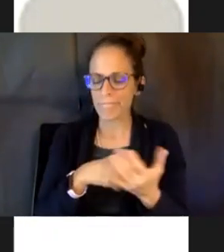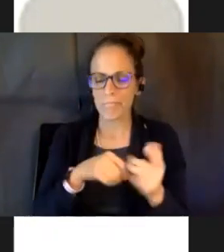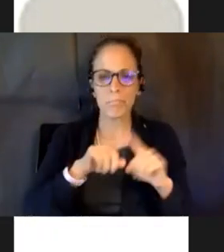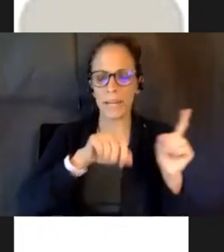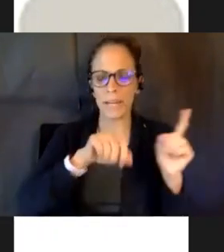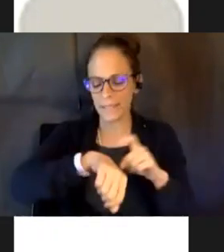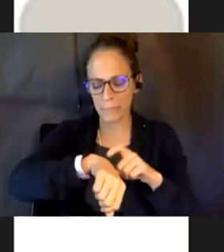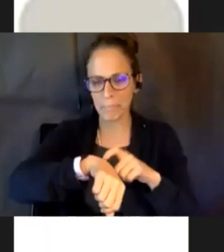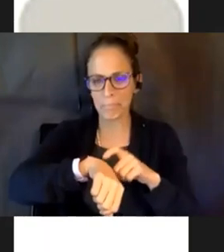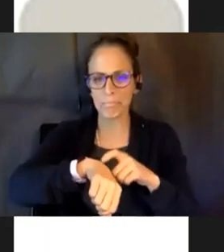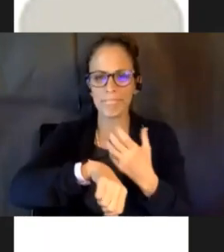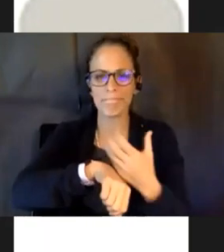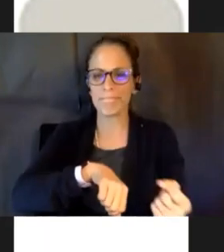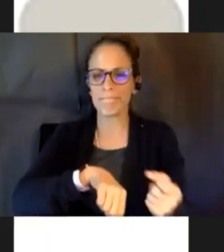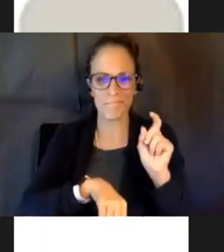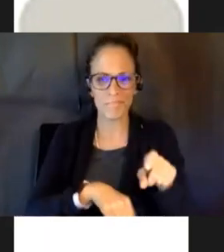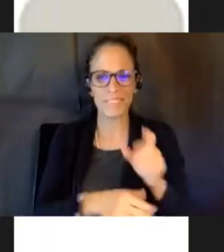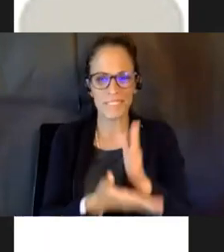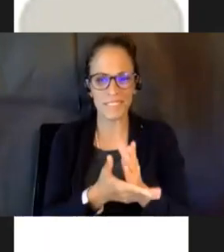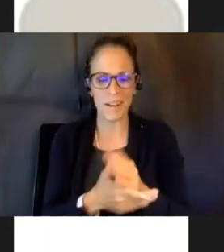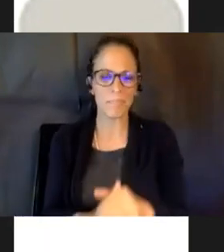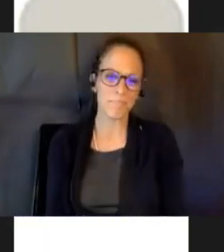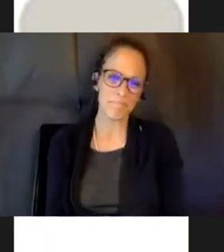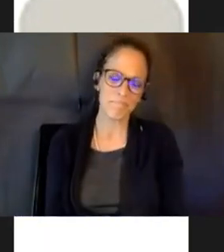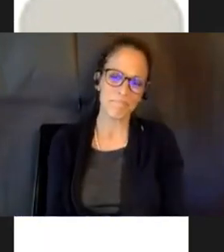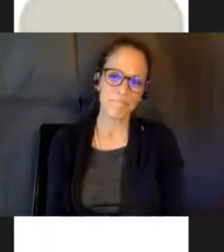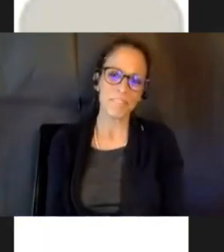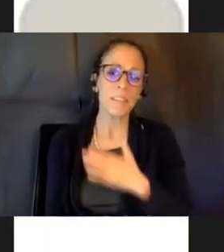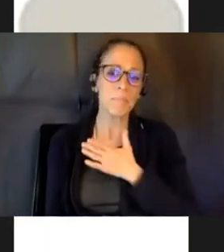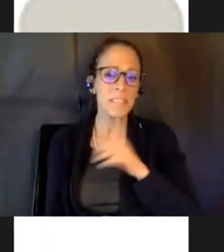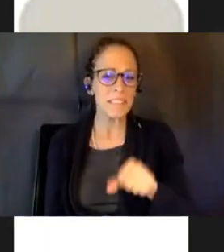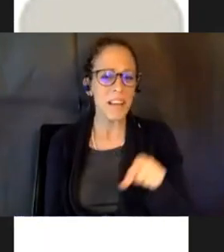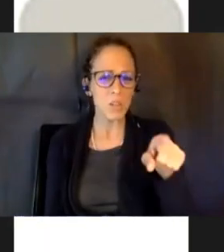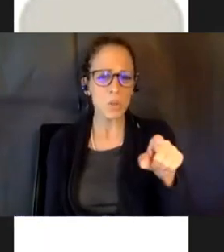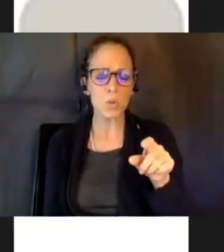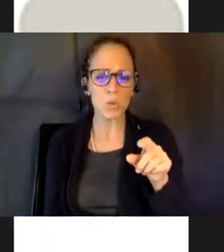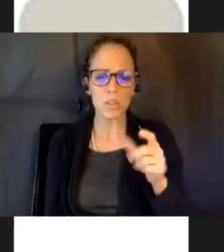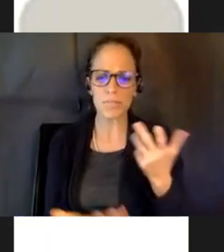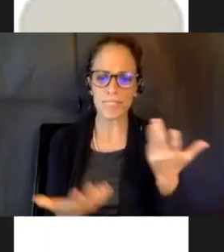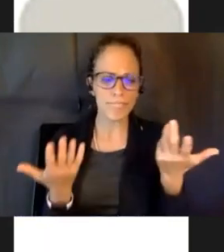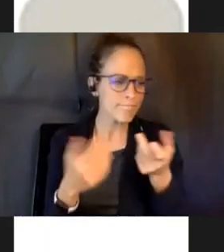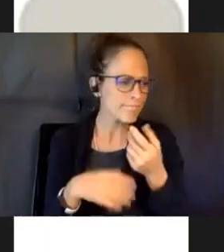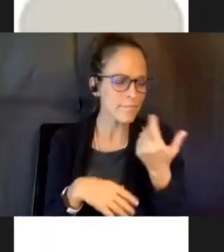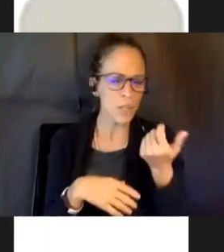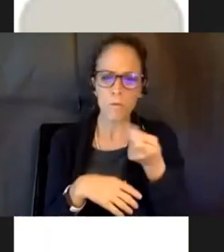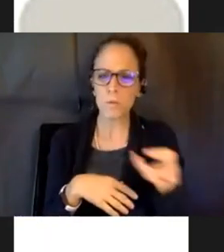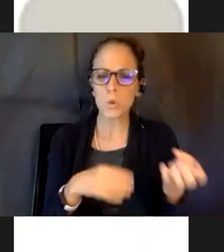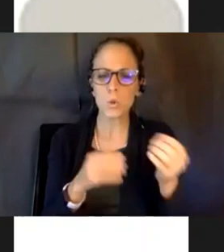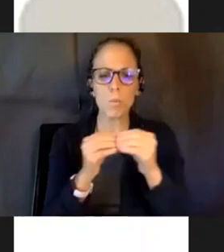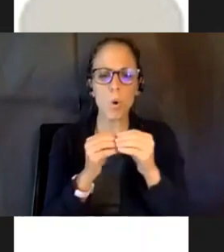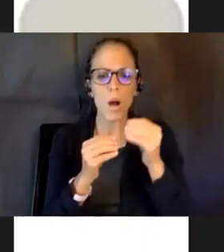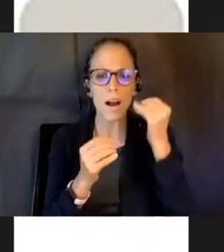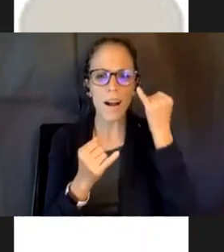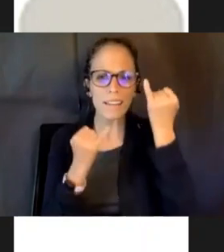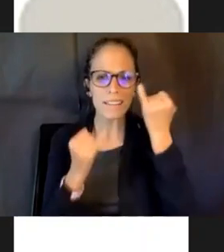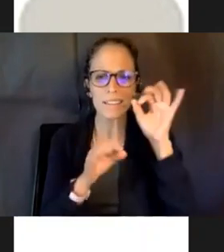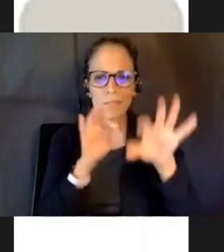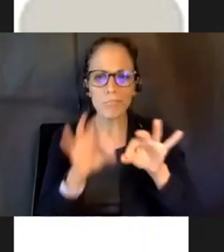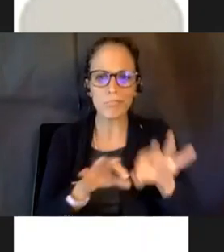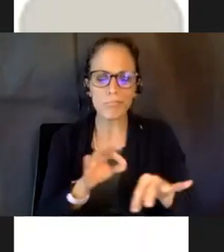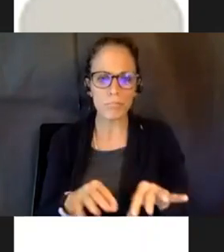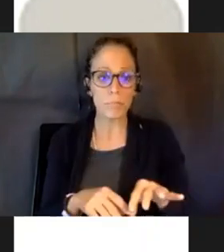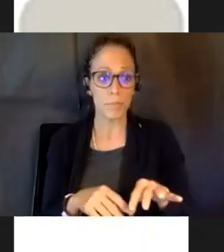But I wonder if you could just give some closing thoughts. We have a number of college students who are in our audience